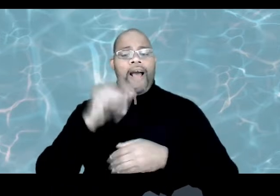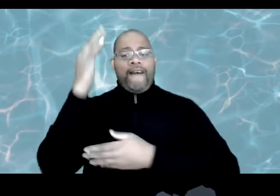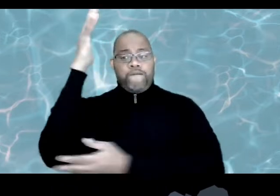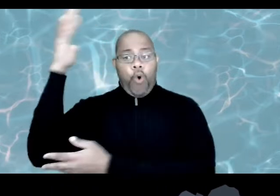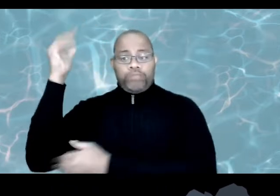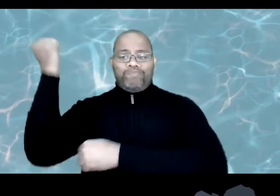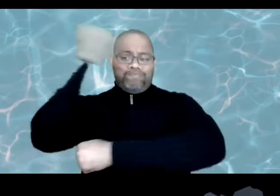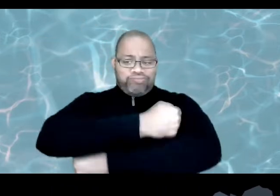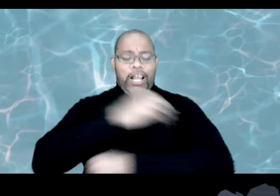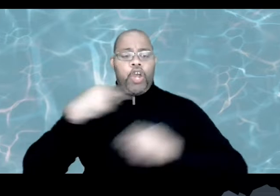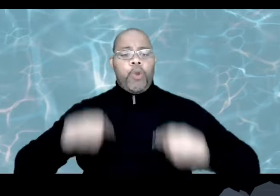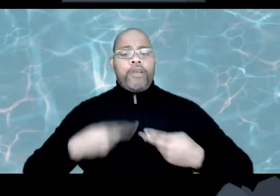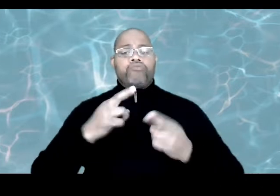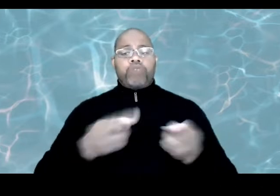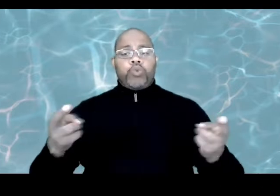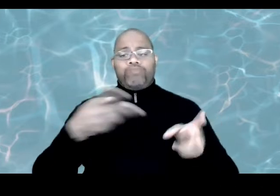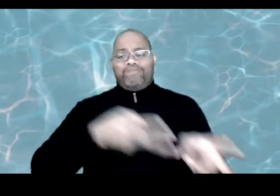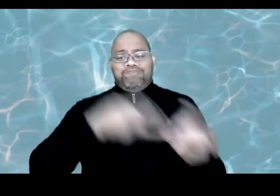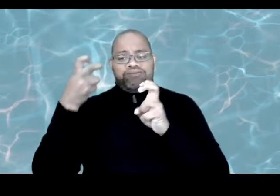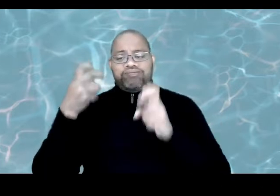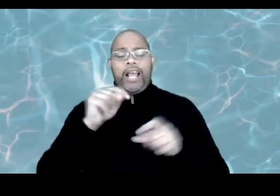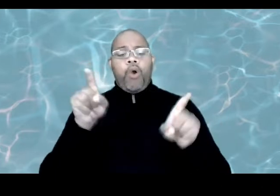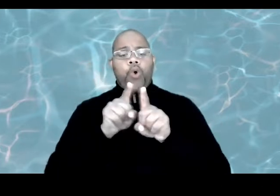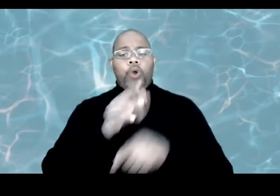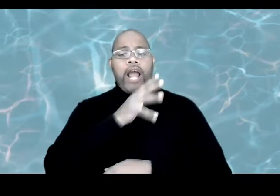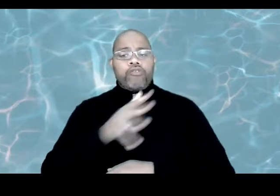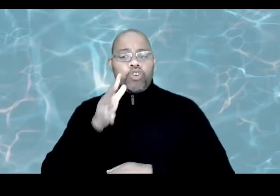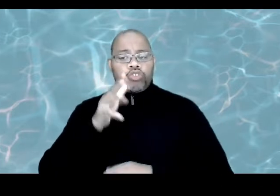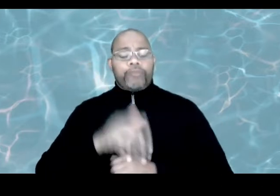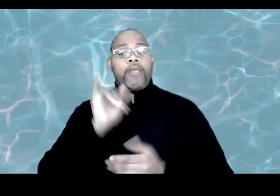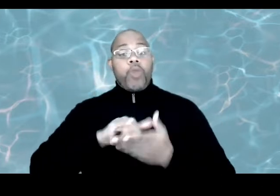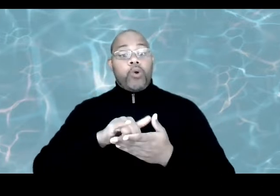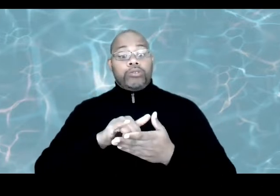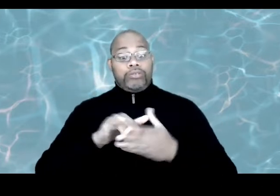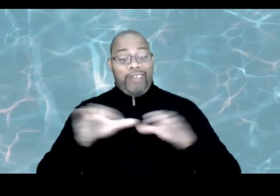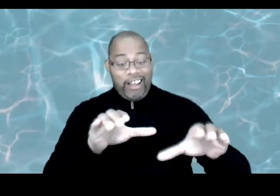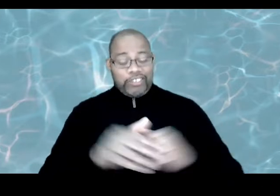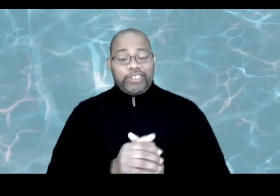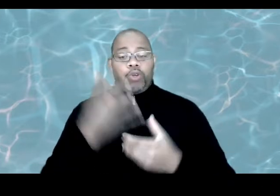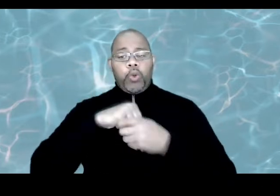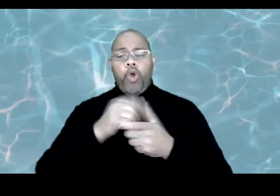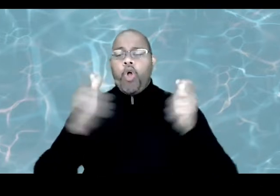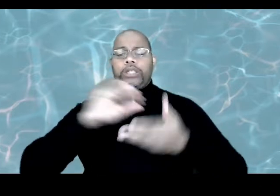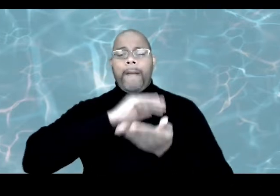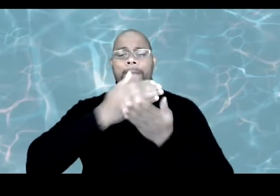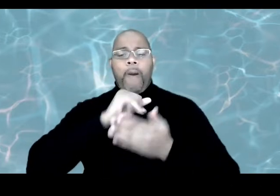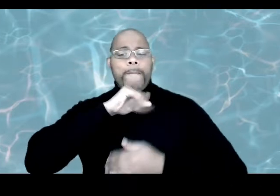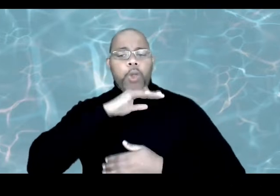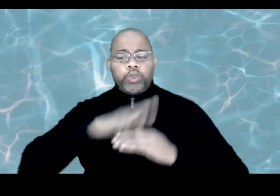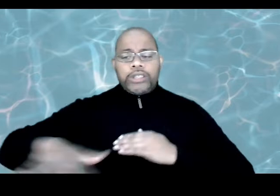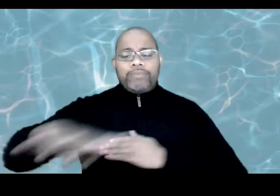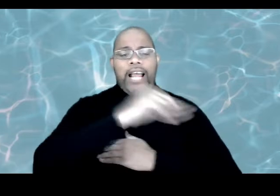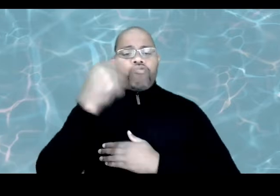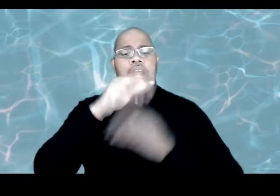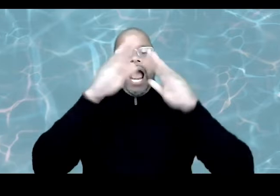by deforestation and human resource extraction, and also agriculture. These practices include large amounts of